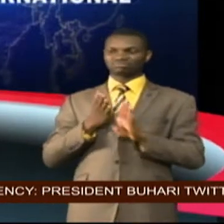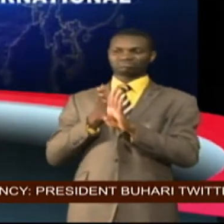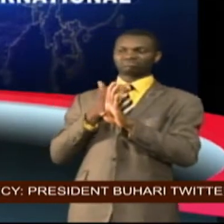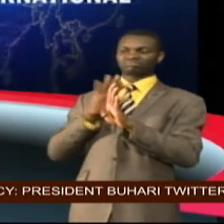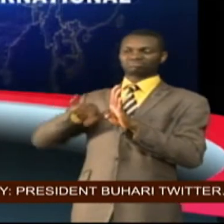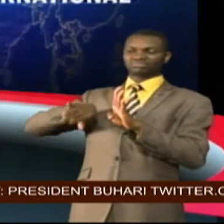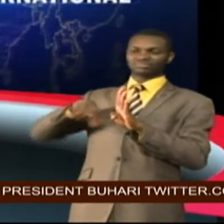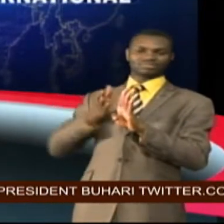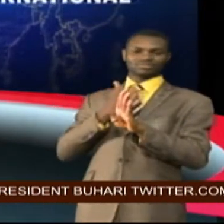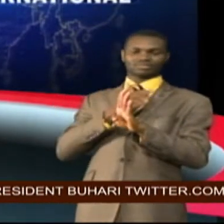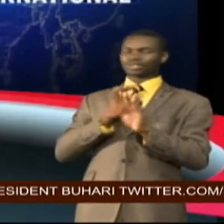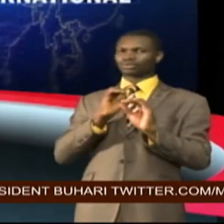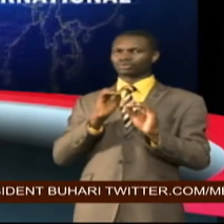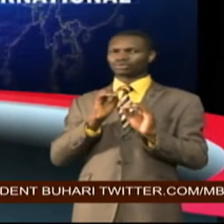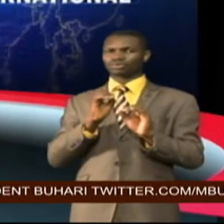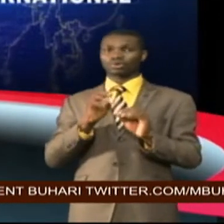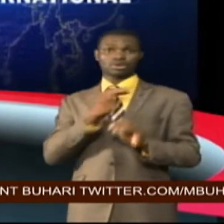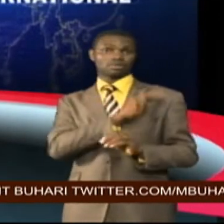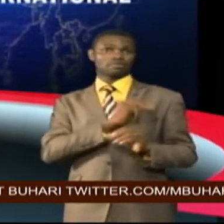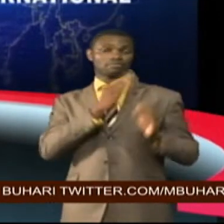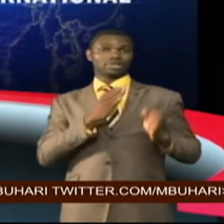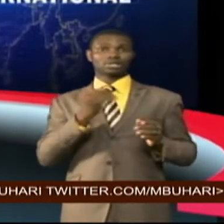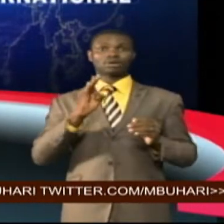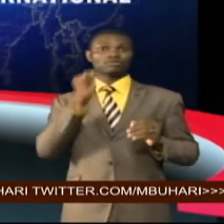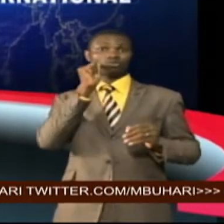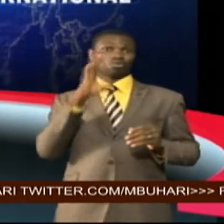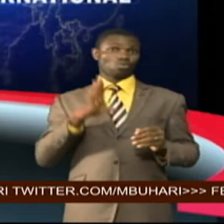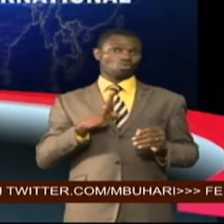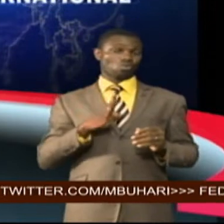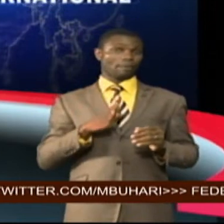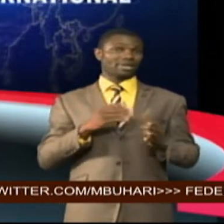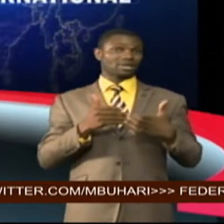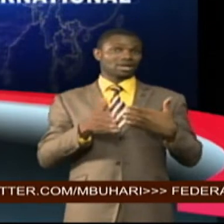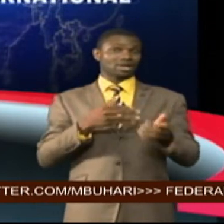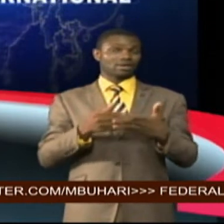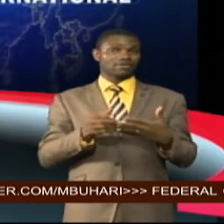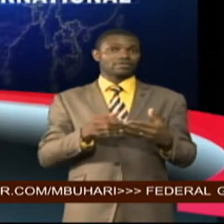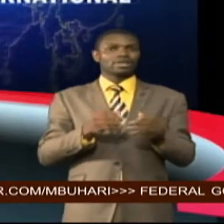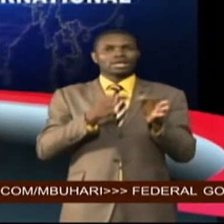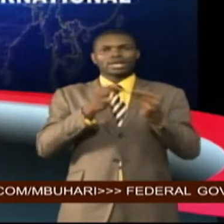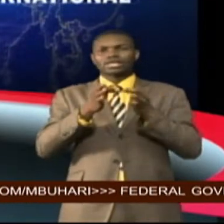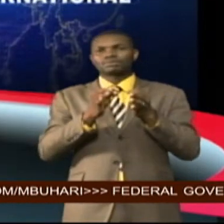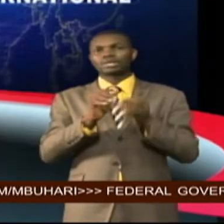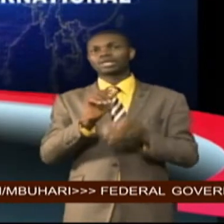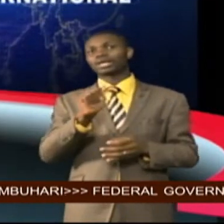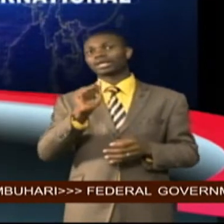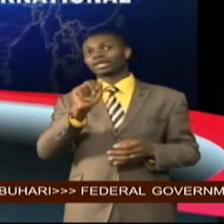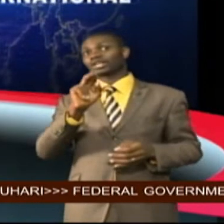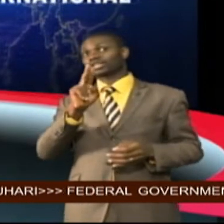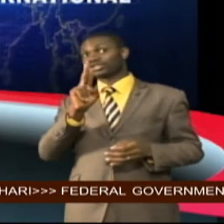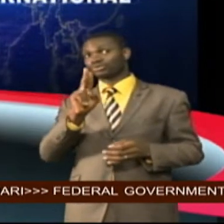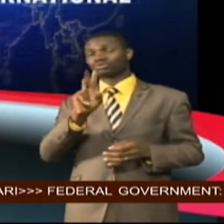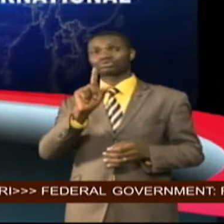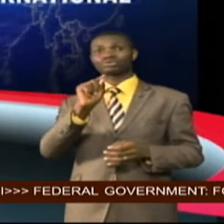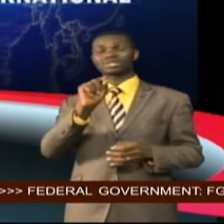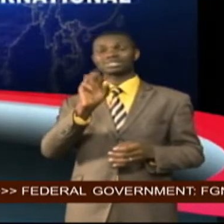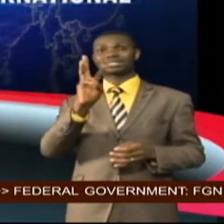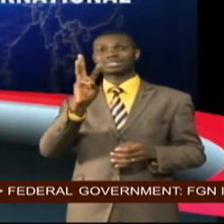the economy. Minister of Women Affairs Pauline Tallen said this at the African Union Agenda